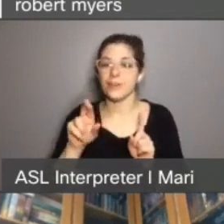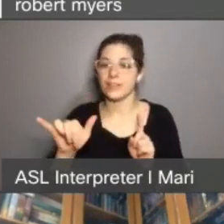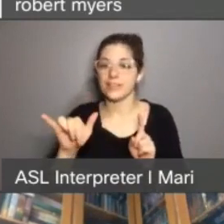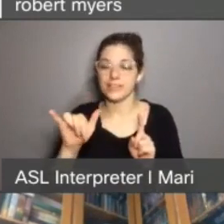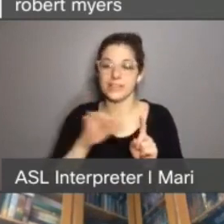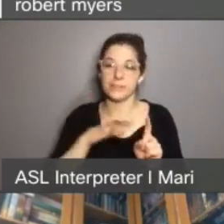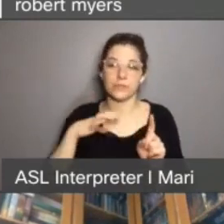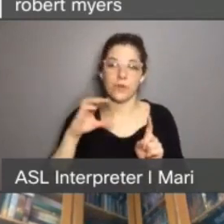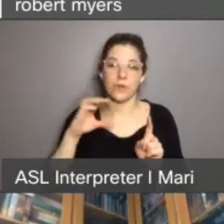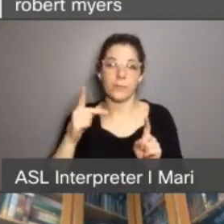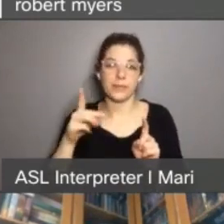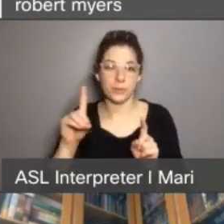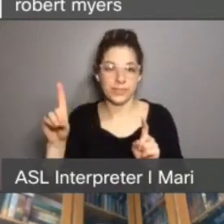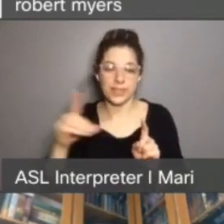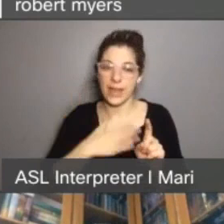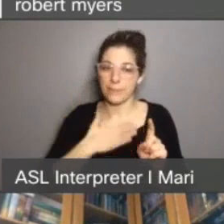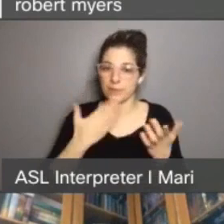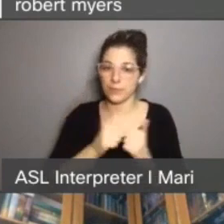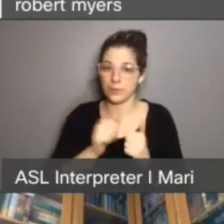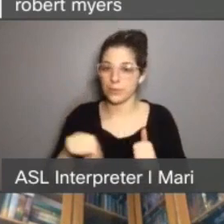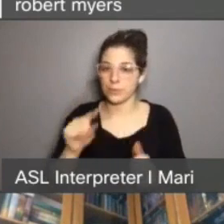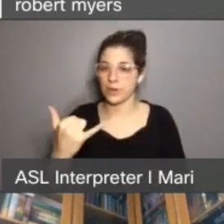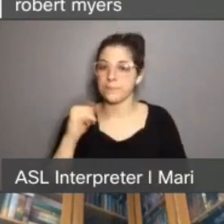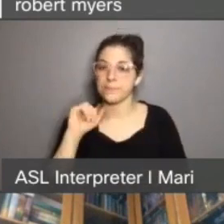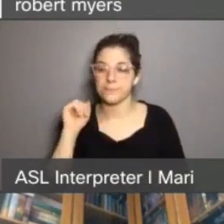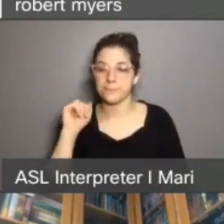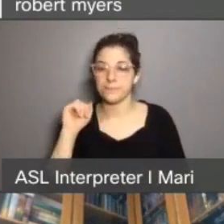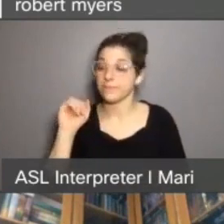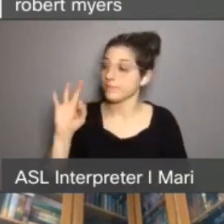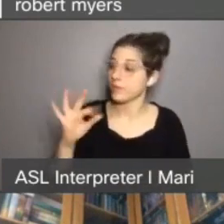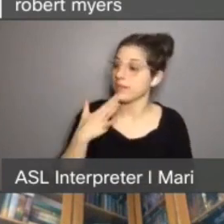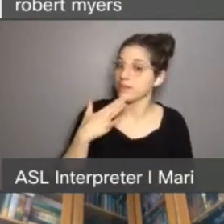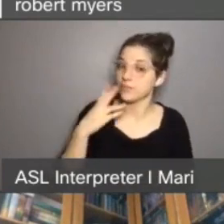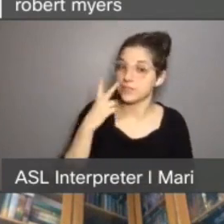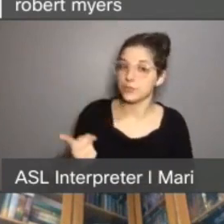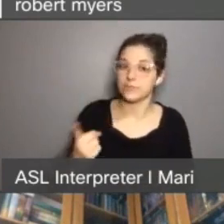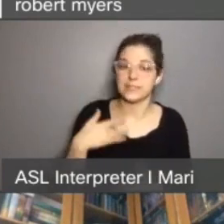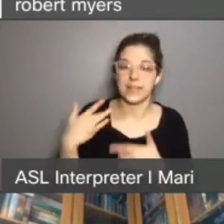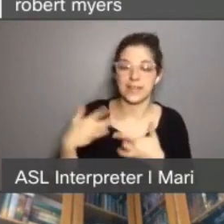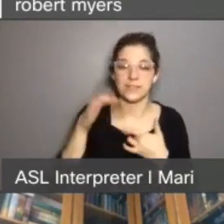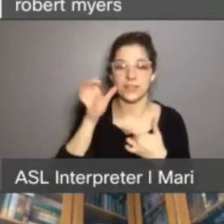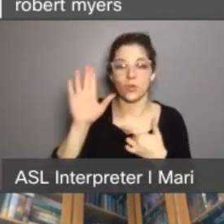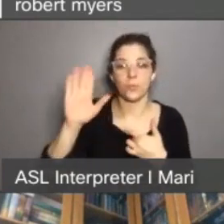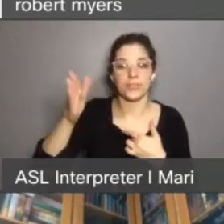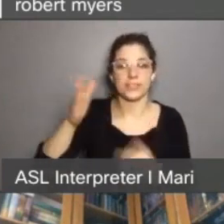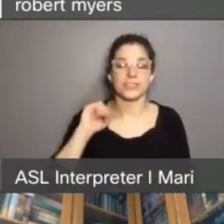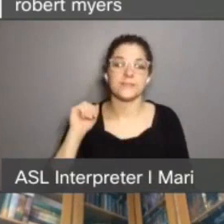of OPWDD, and I'm happy to be here with you guys this morning. Wonderful. Great to see you. Can't wait to hear your